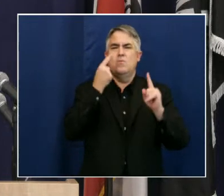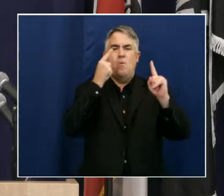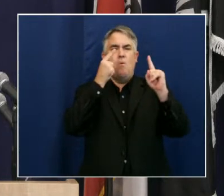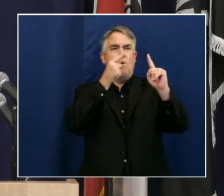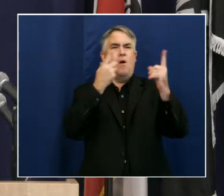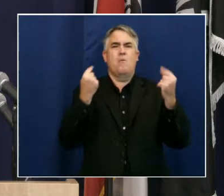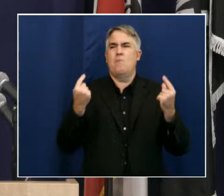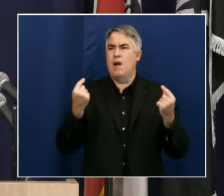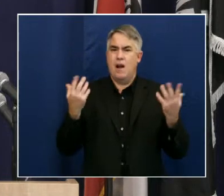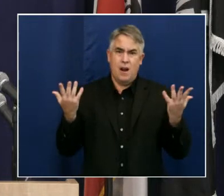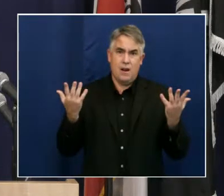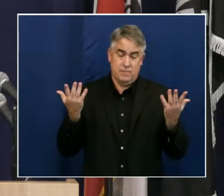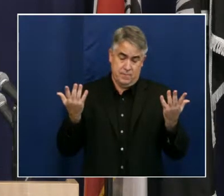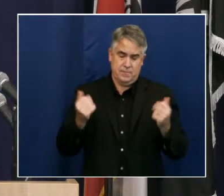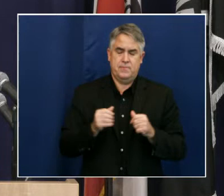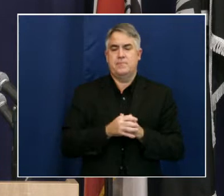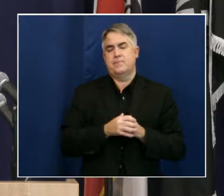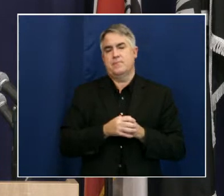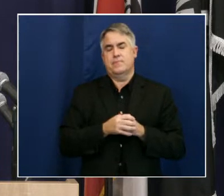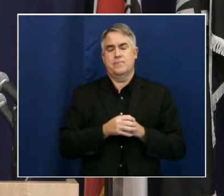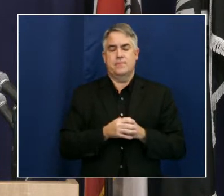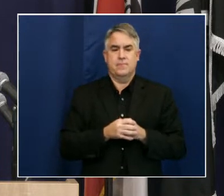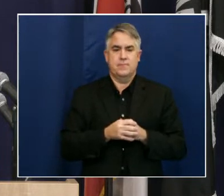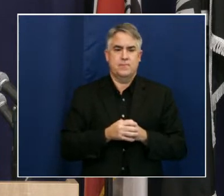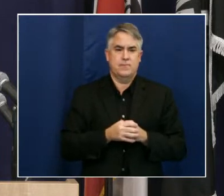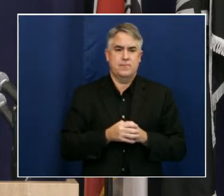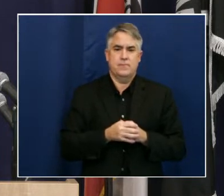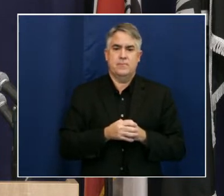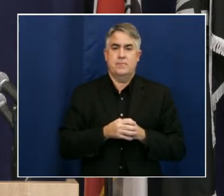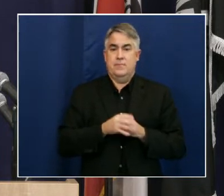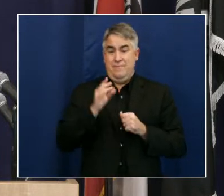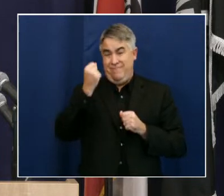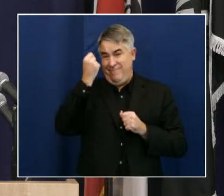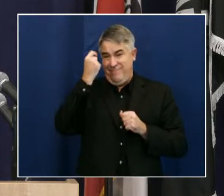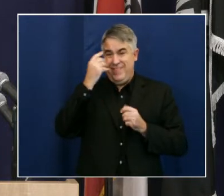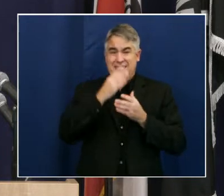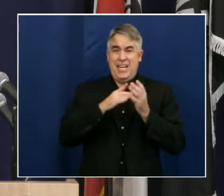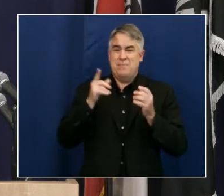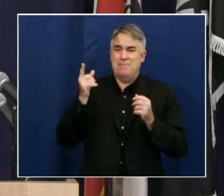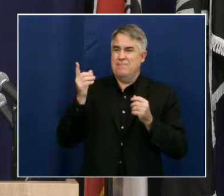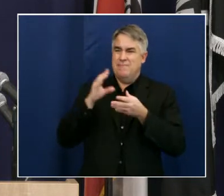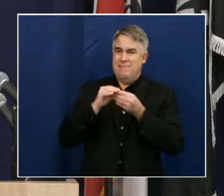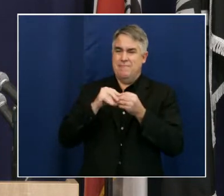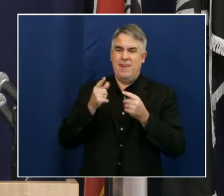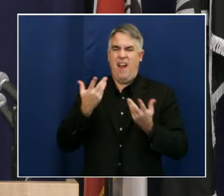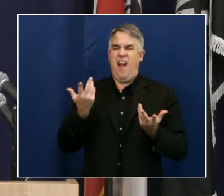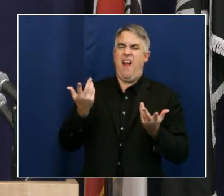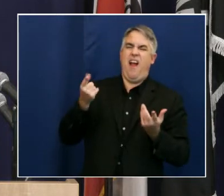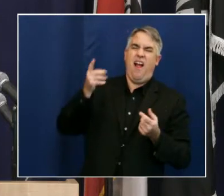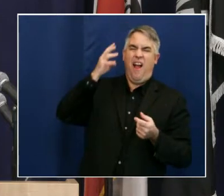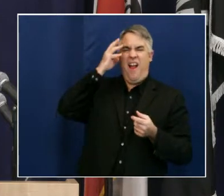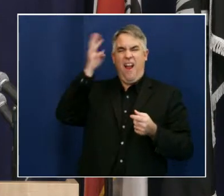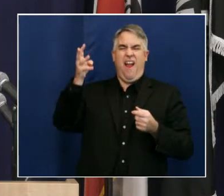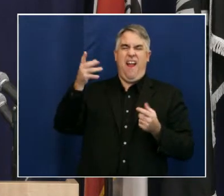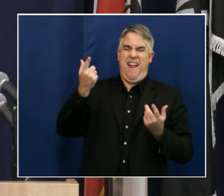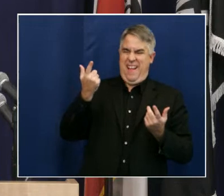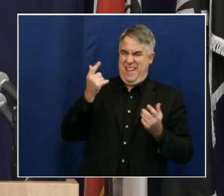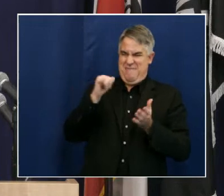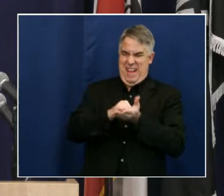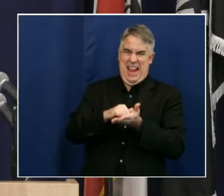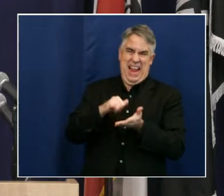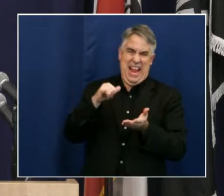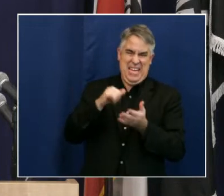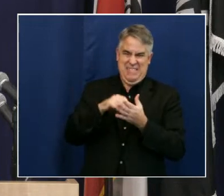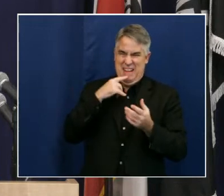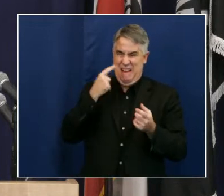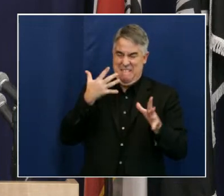investment in getting this through. I know some will say it is too ambitious with too many things moving too fast,